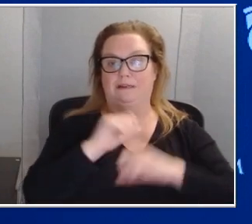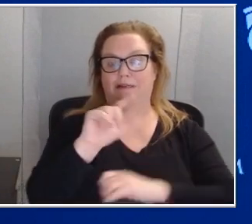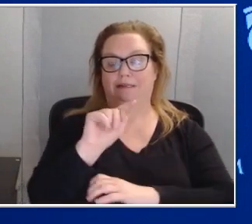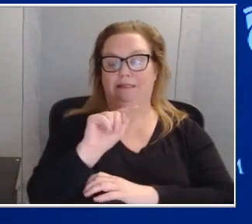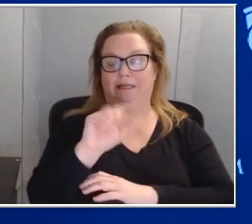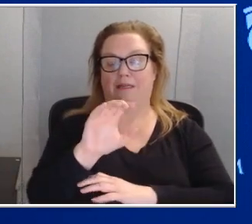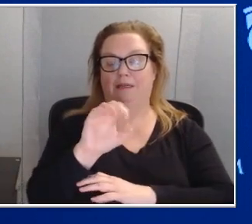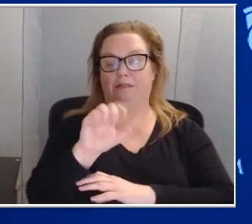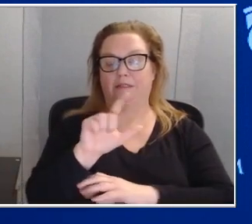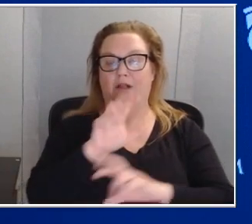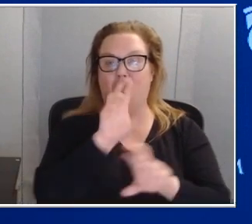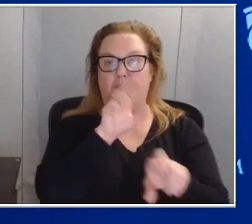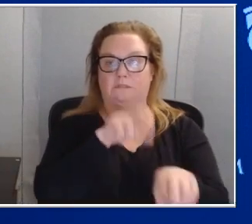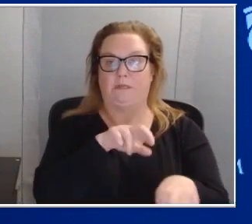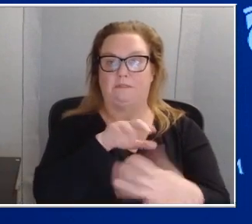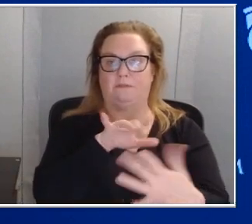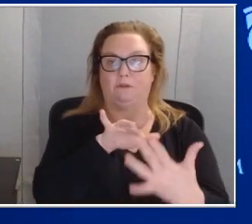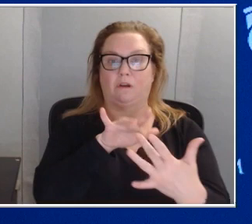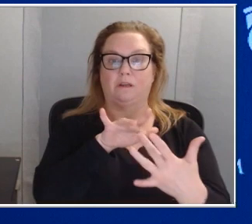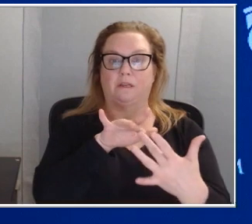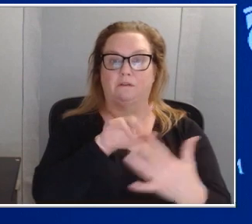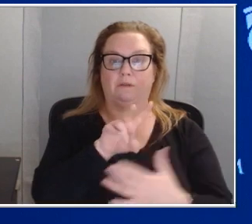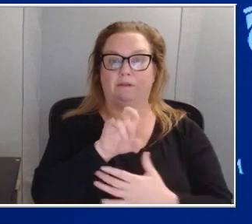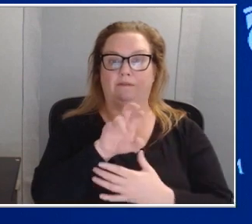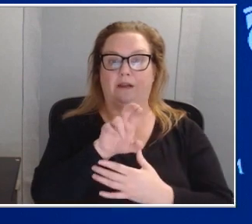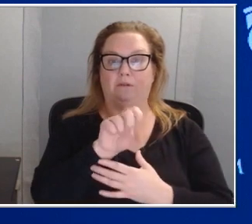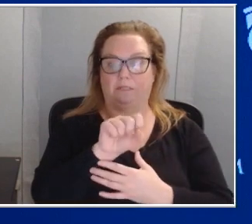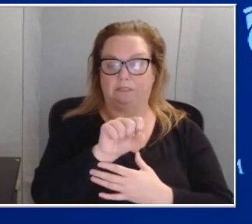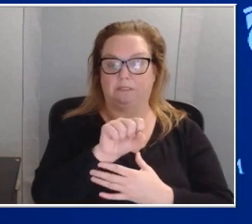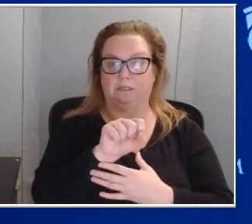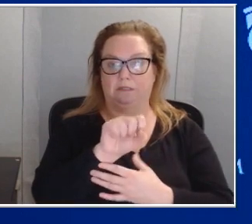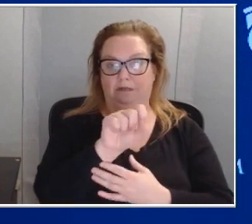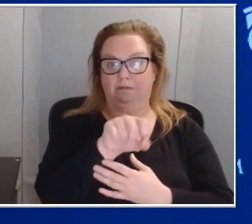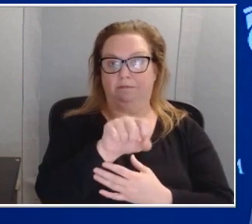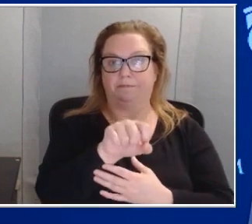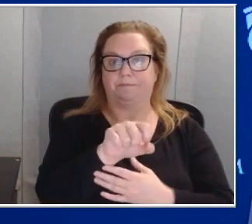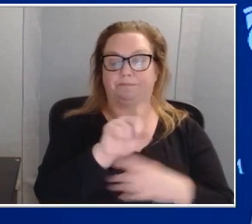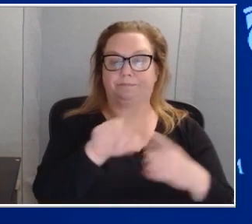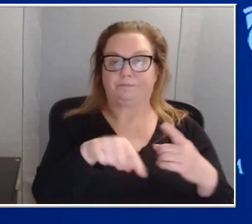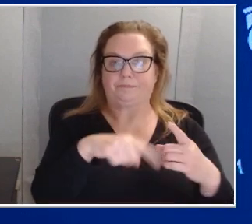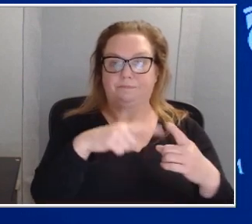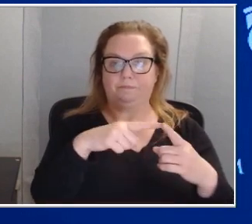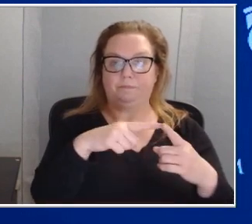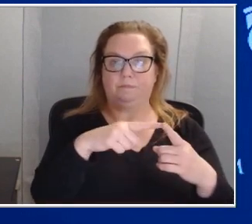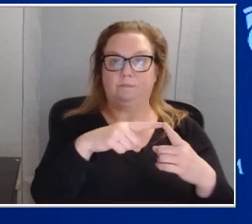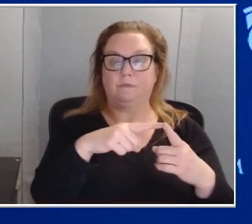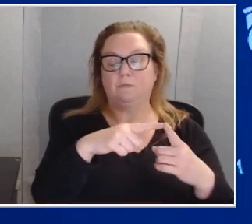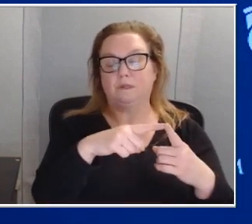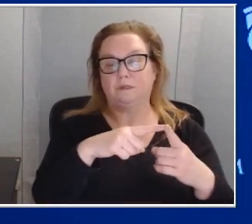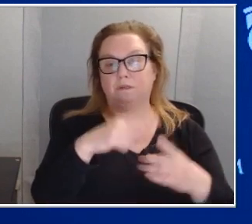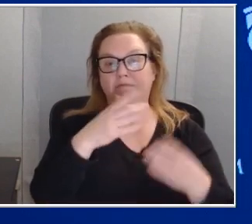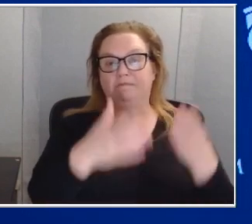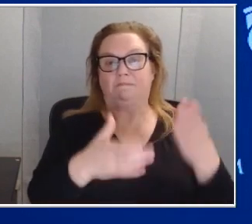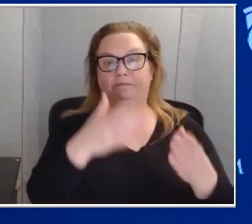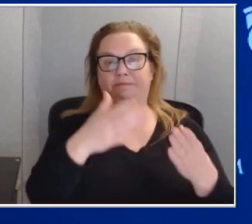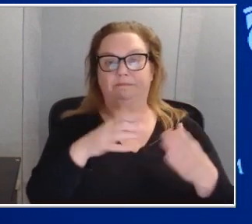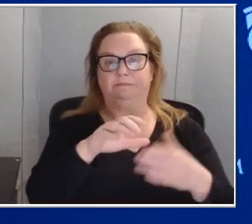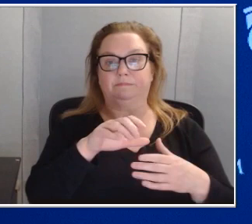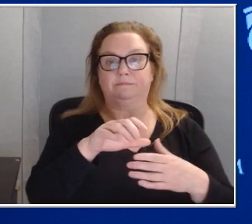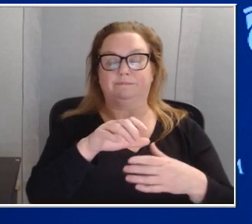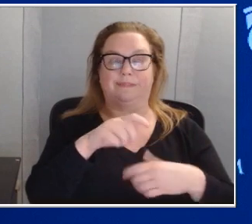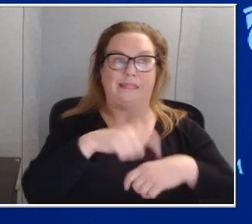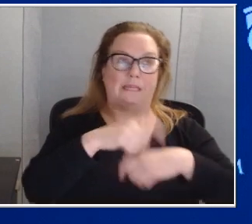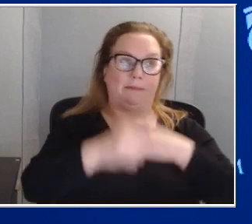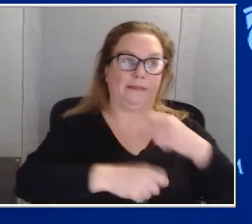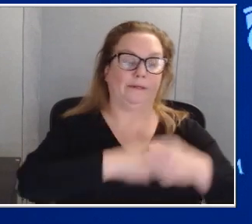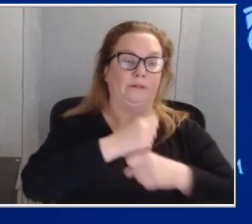response should you come into contact with the virus. I think when you are going to have, maybe as we get into the seasonality of it, if people